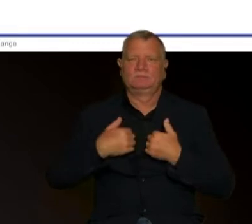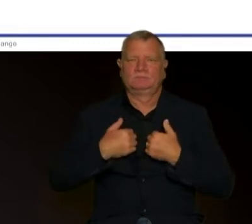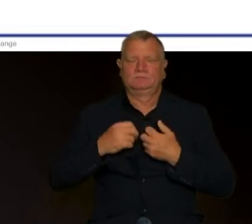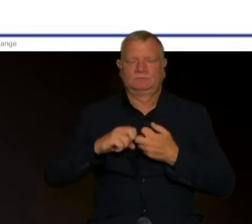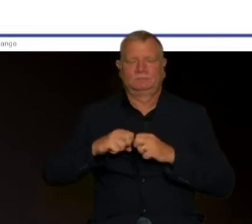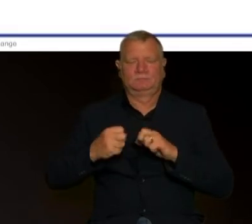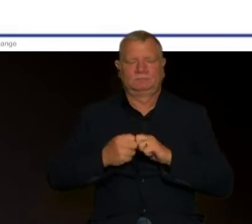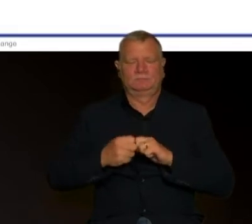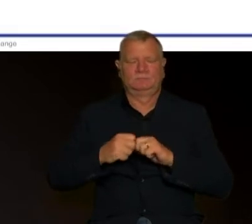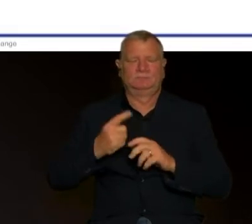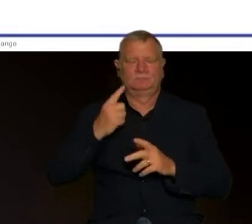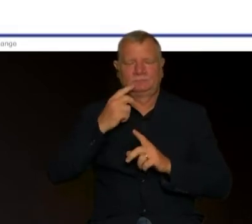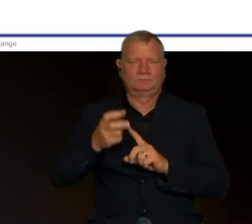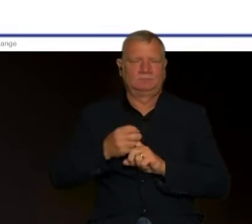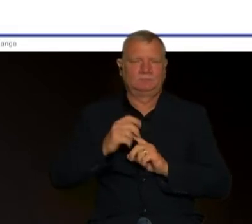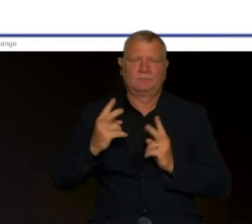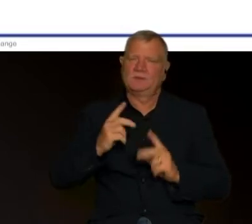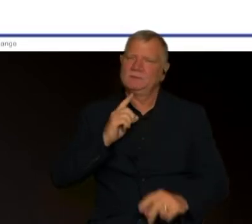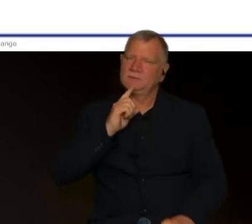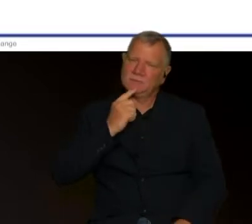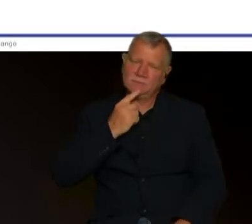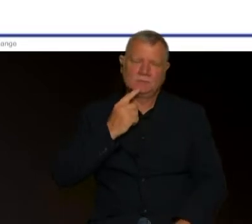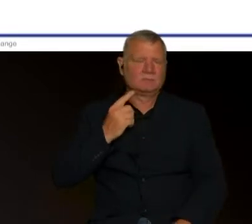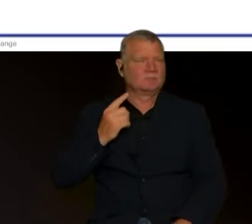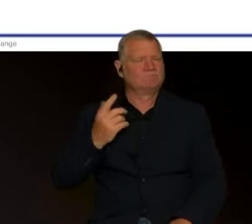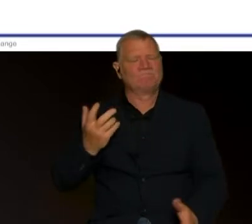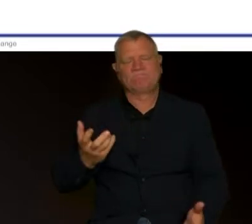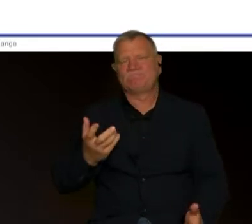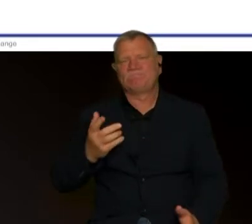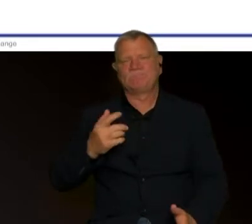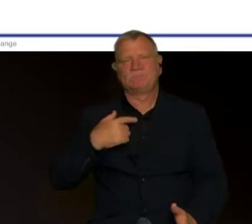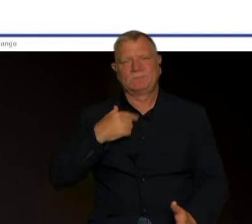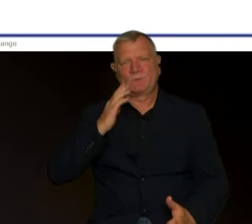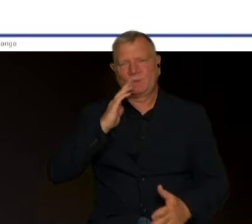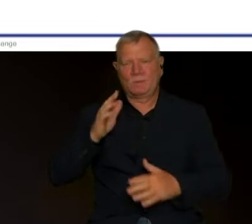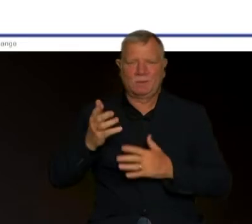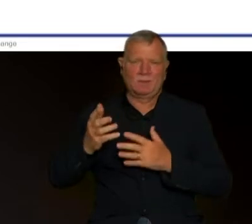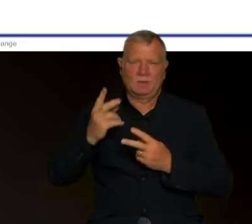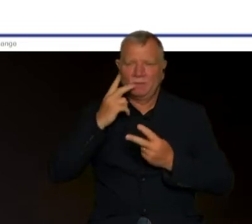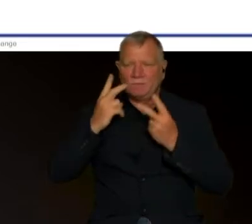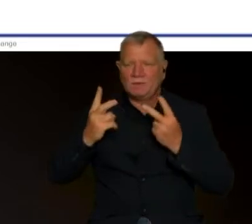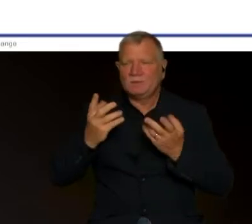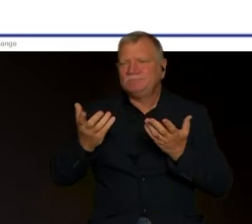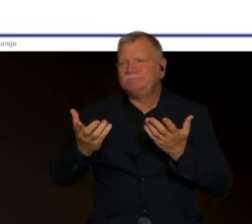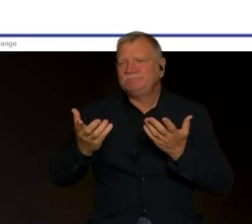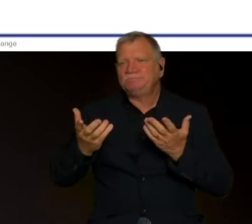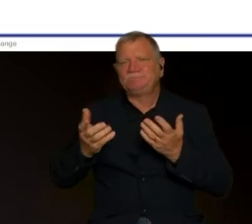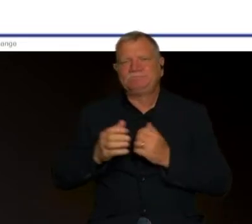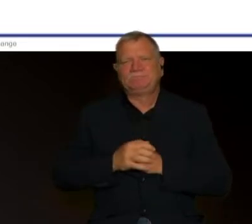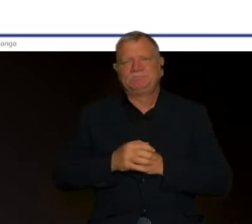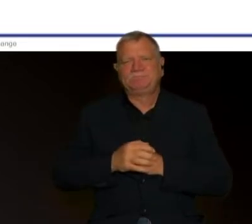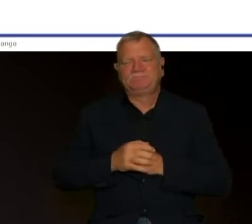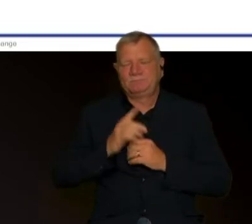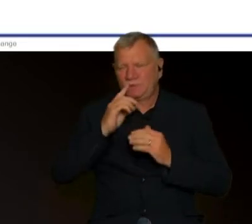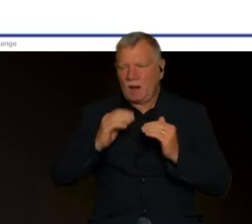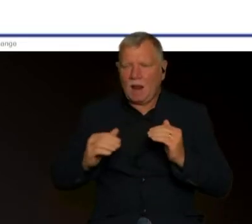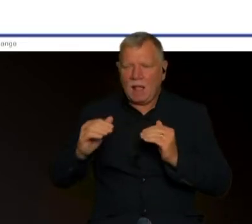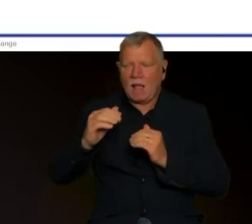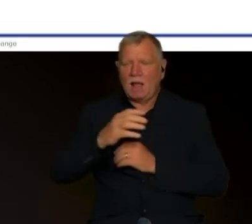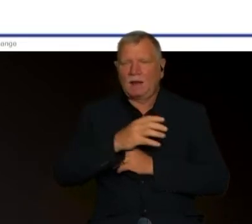has had a problem with recruitment, a very serious problem, and this is due to many factors.